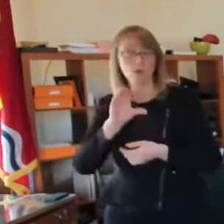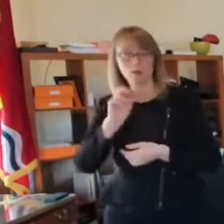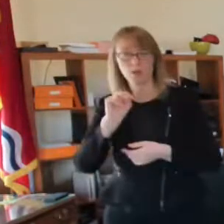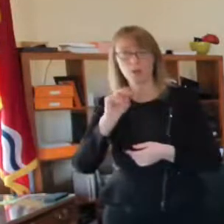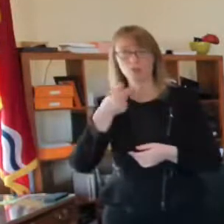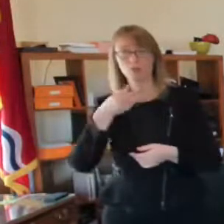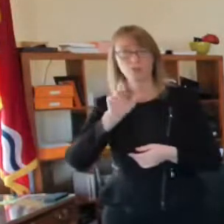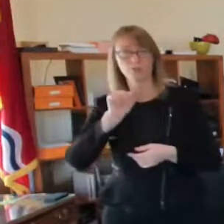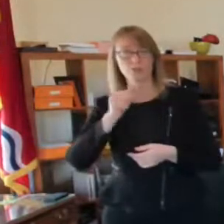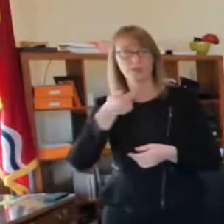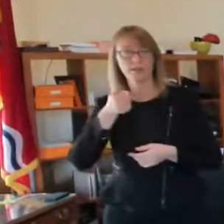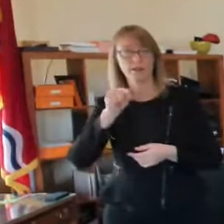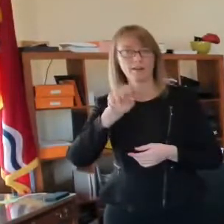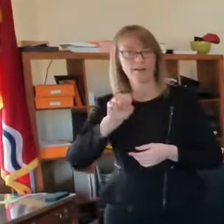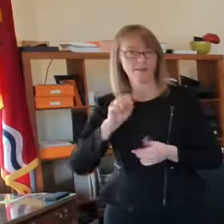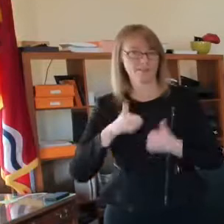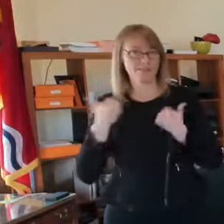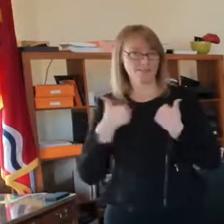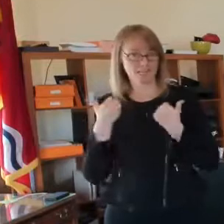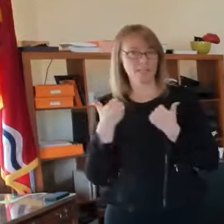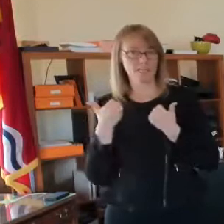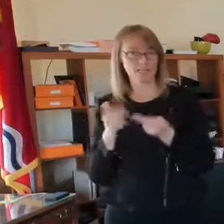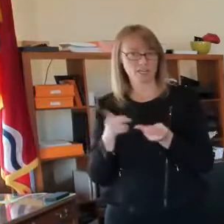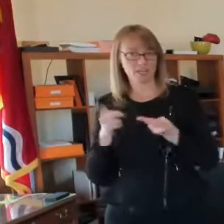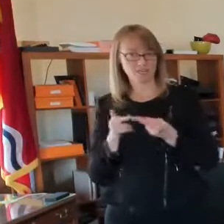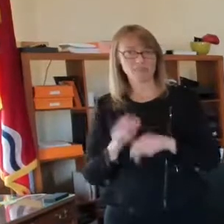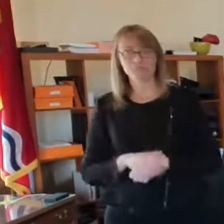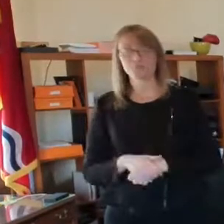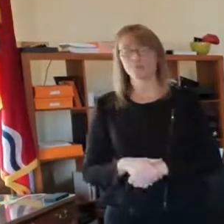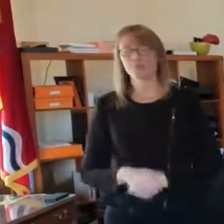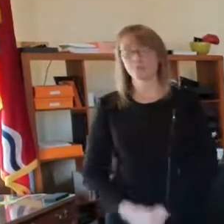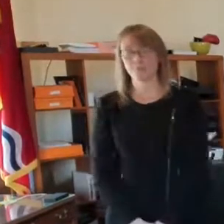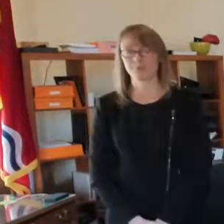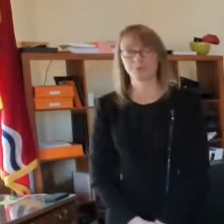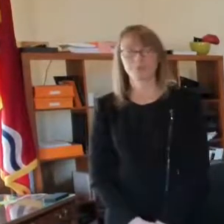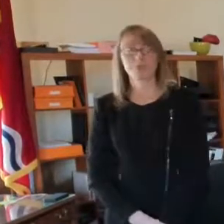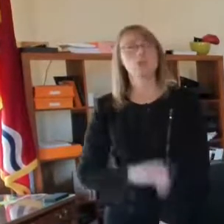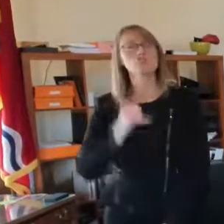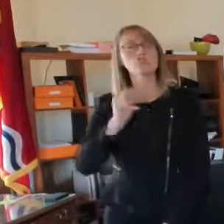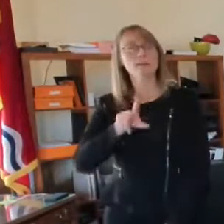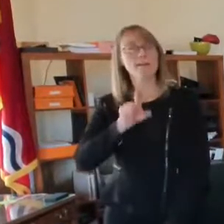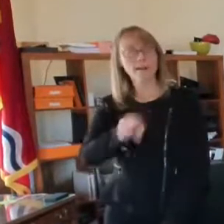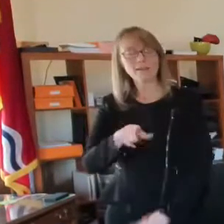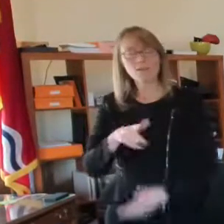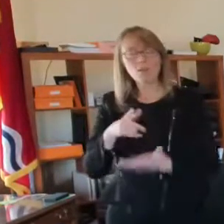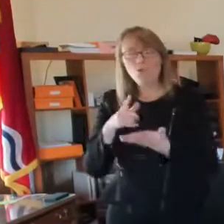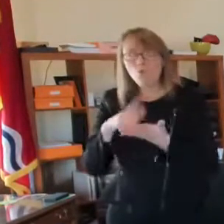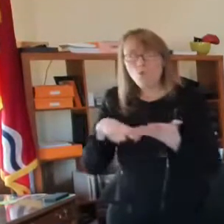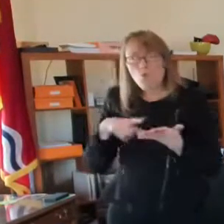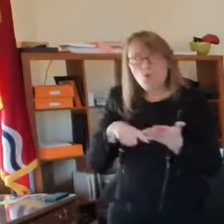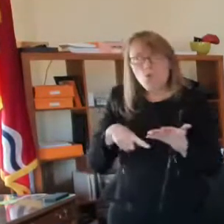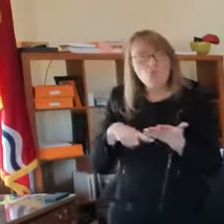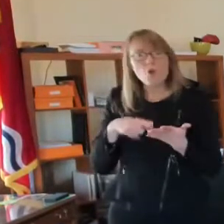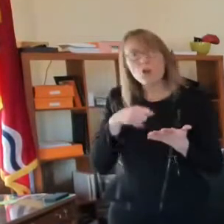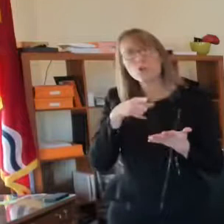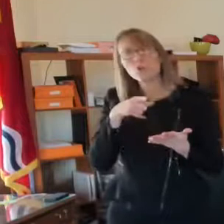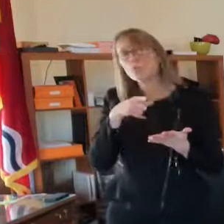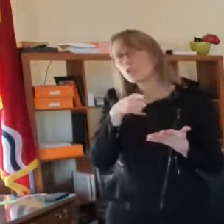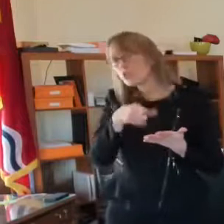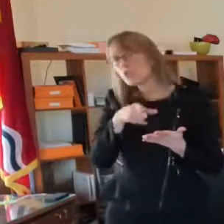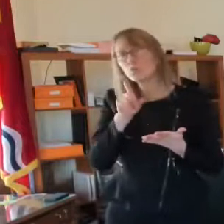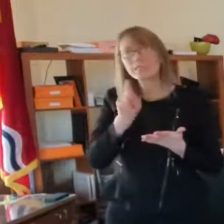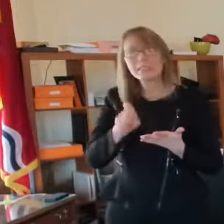that sort of thing. So, John's question is, what kind of change do you need to see to go in the opposite direction and begin